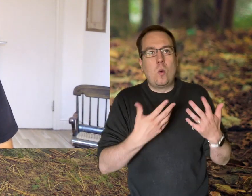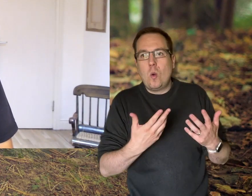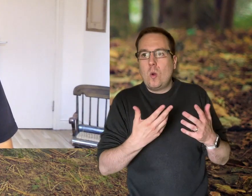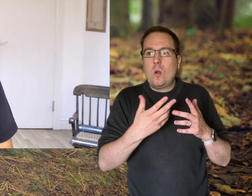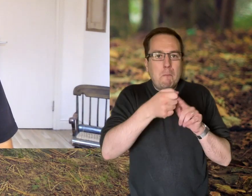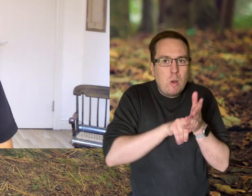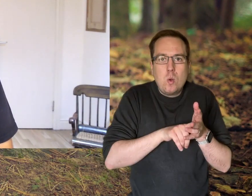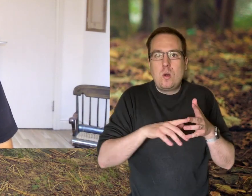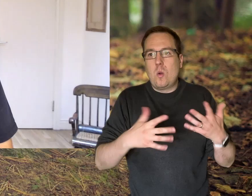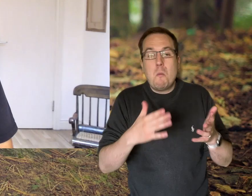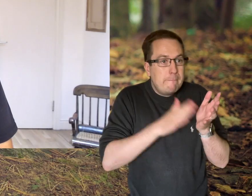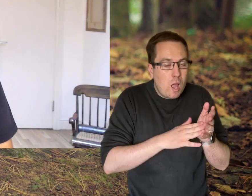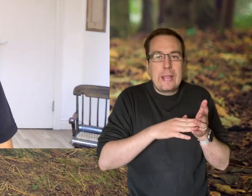himself,